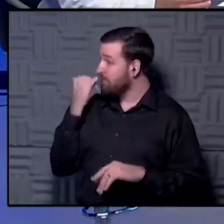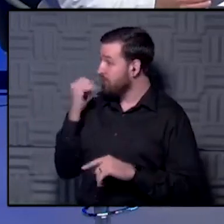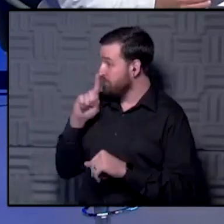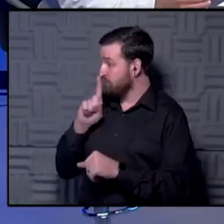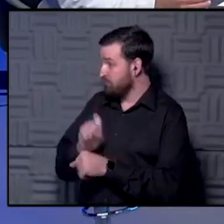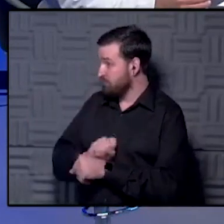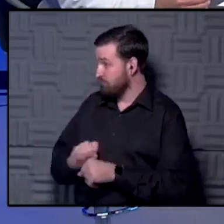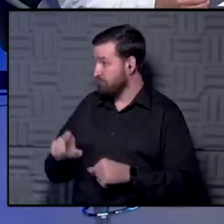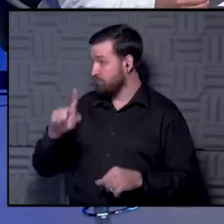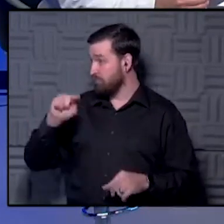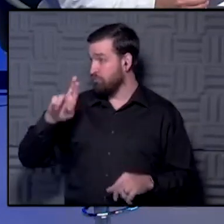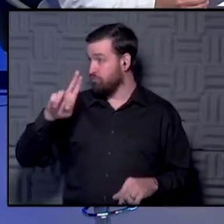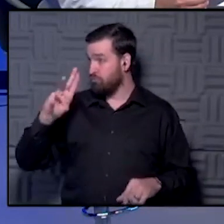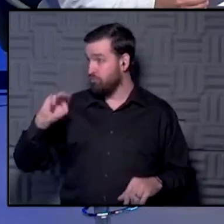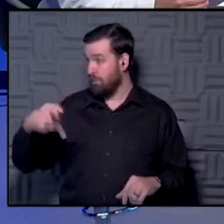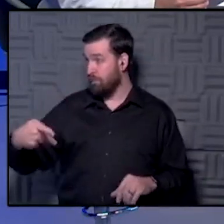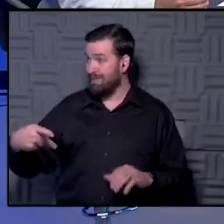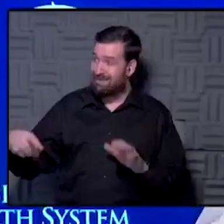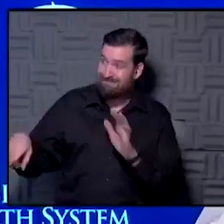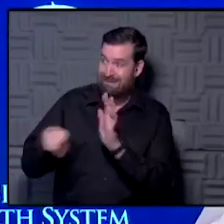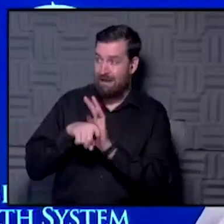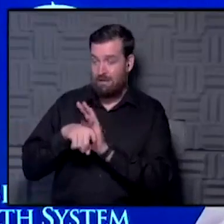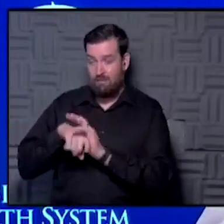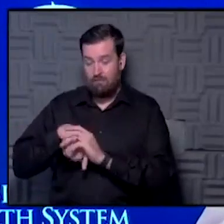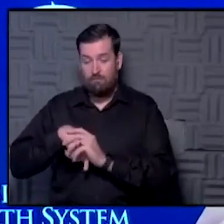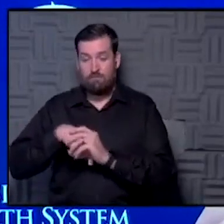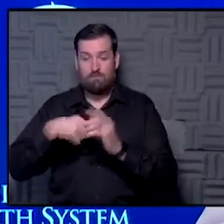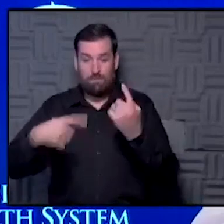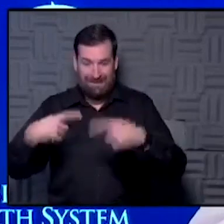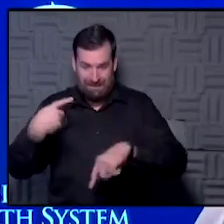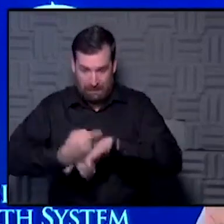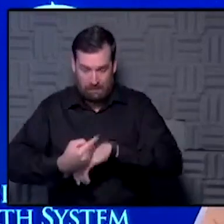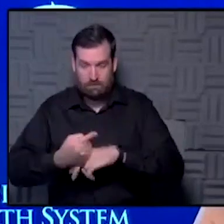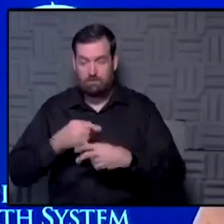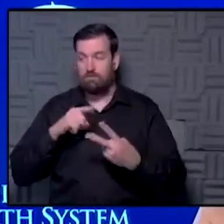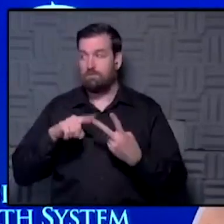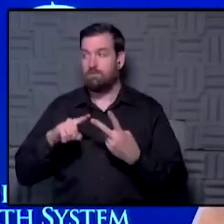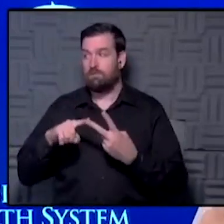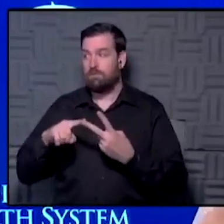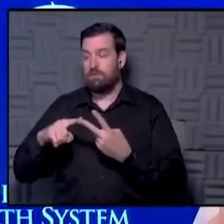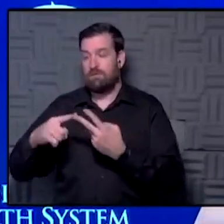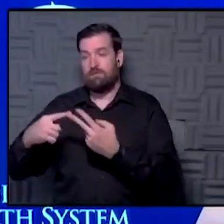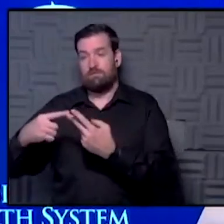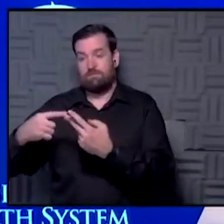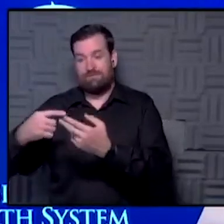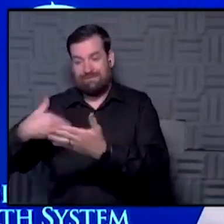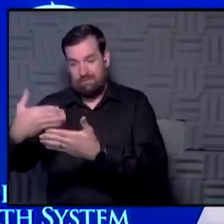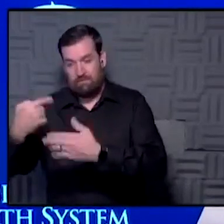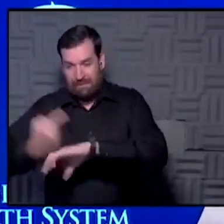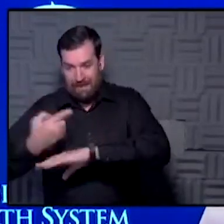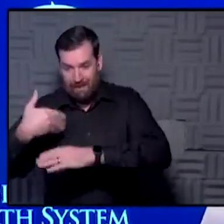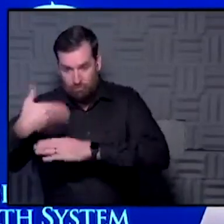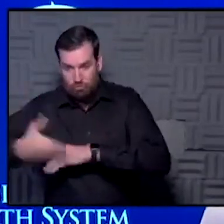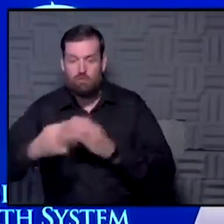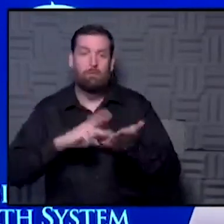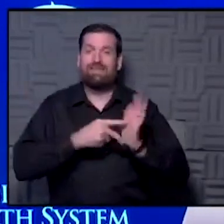Trump was negative the day of the debate and negative the day after the debate, technically Biden isn't a contact. Probably. So we just have to say